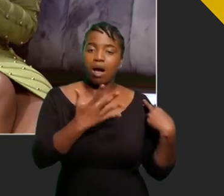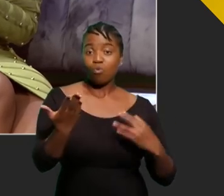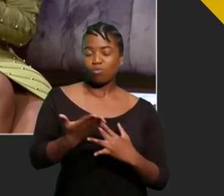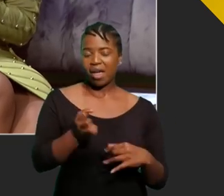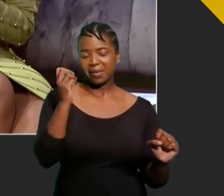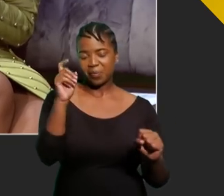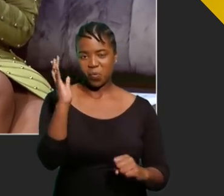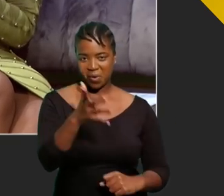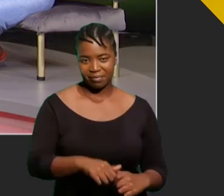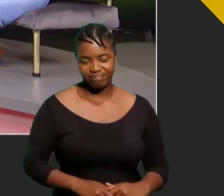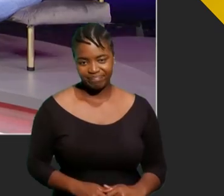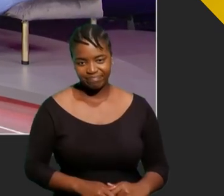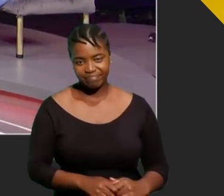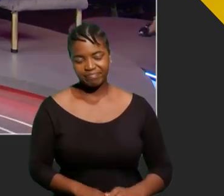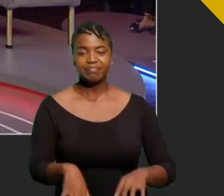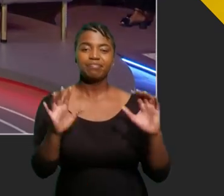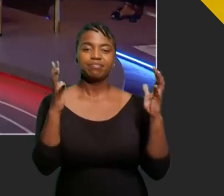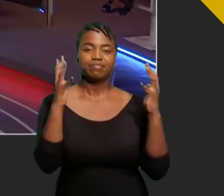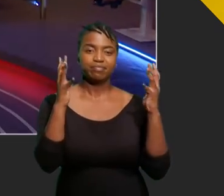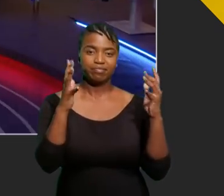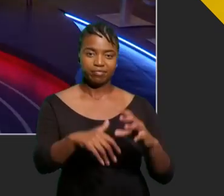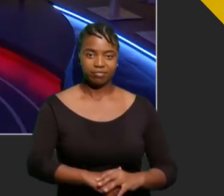But let's go to a quick ad break.